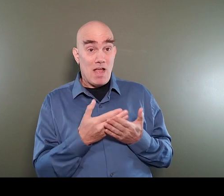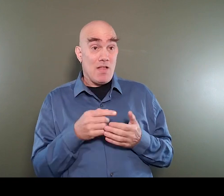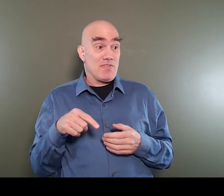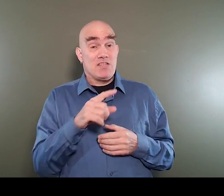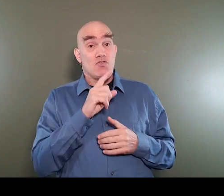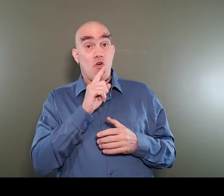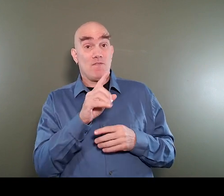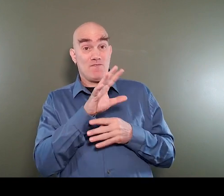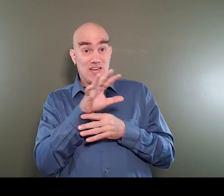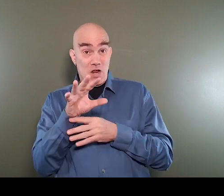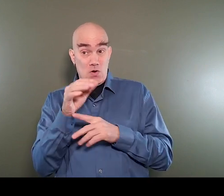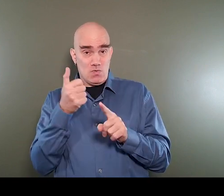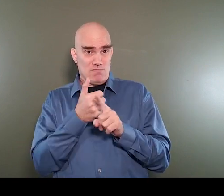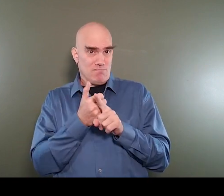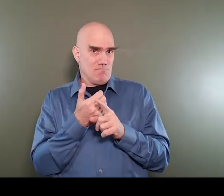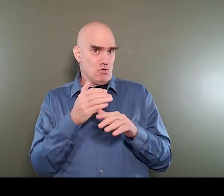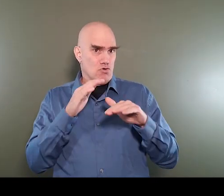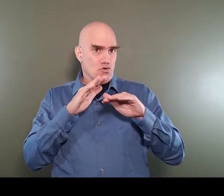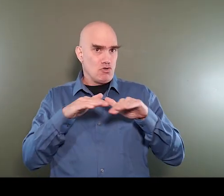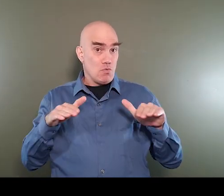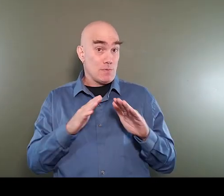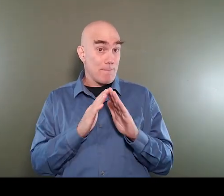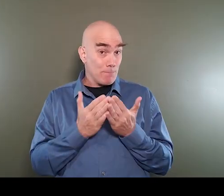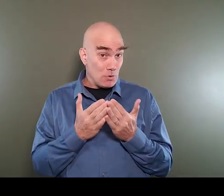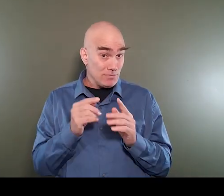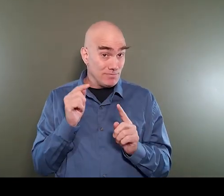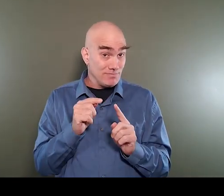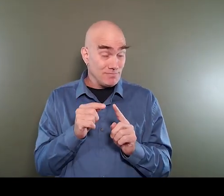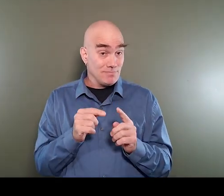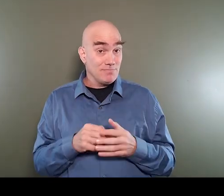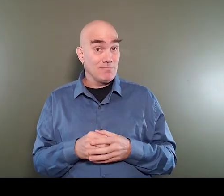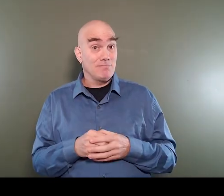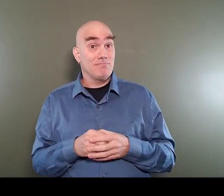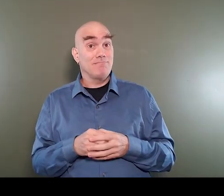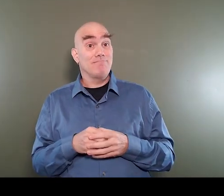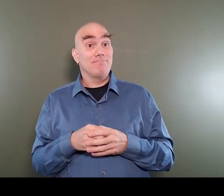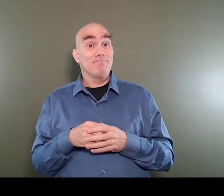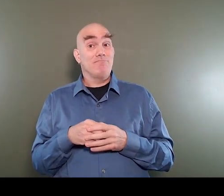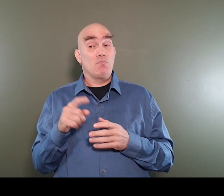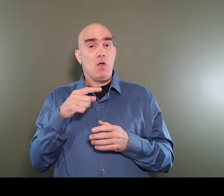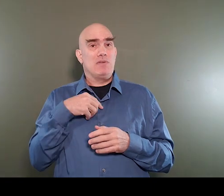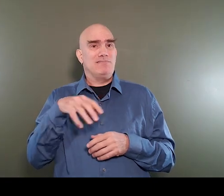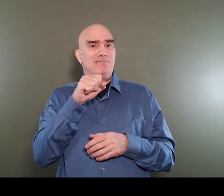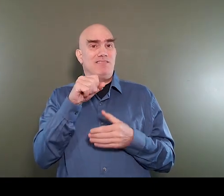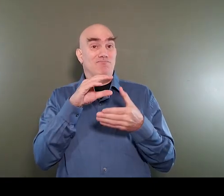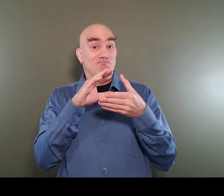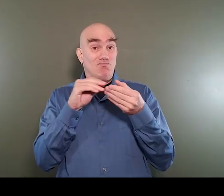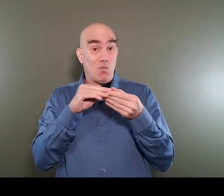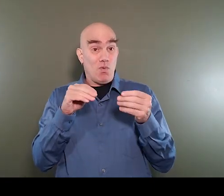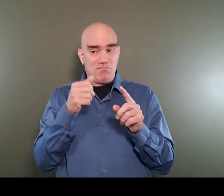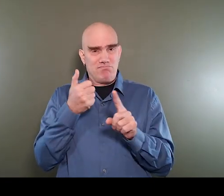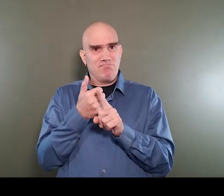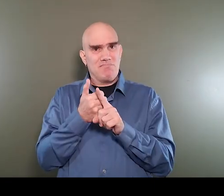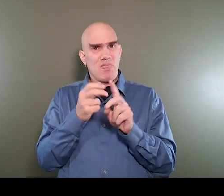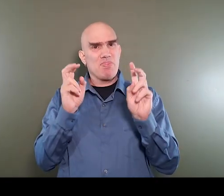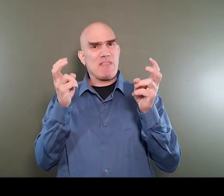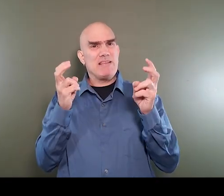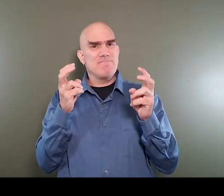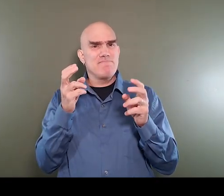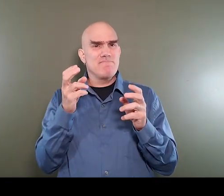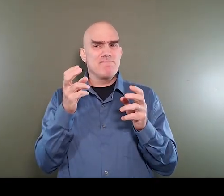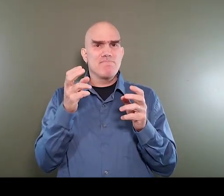well, these are videos of children's books where we